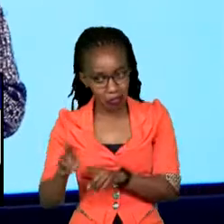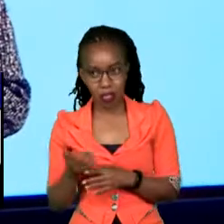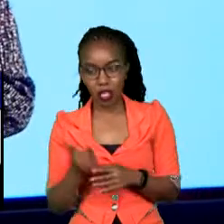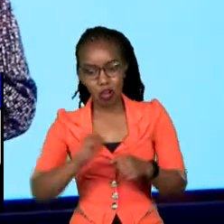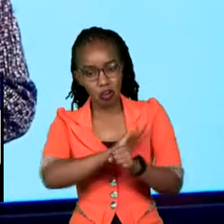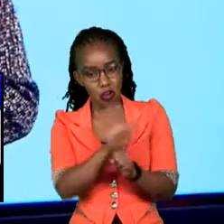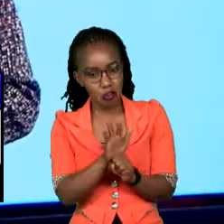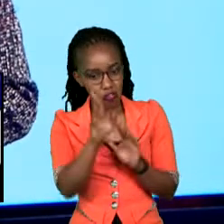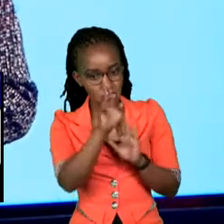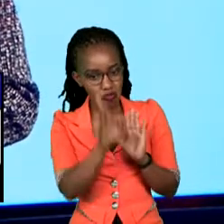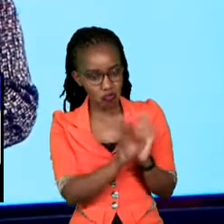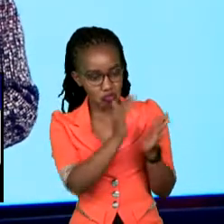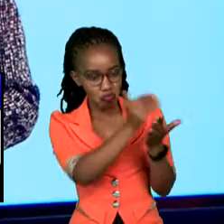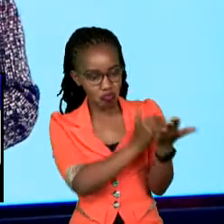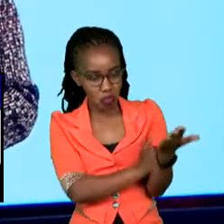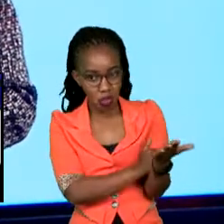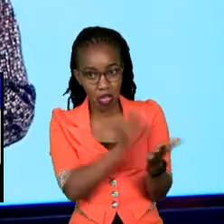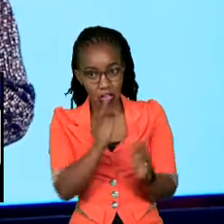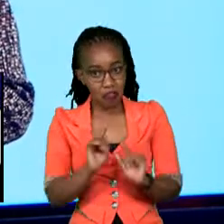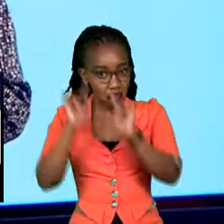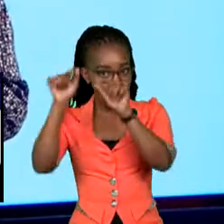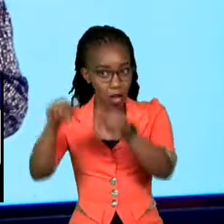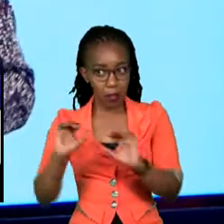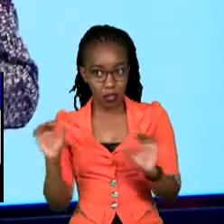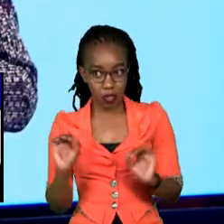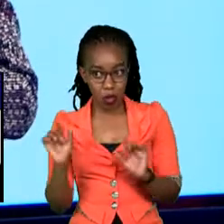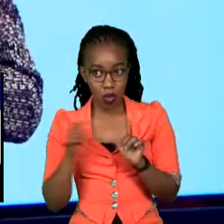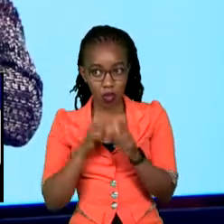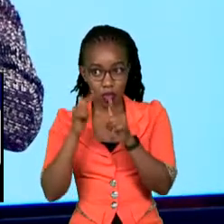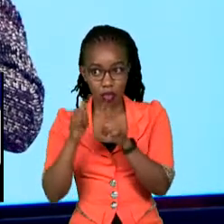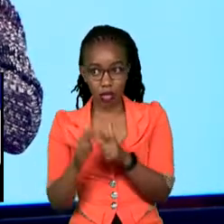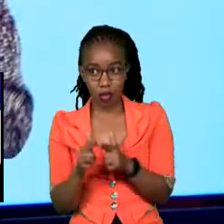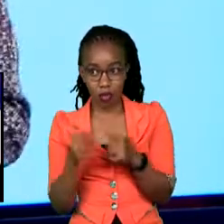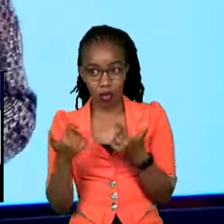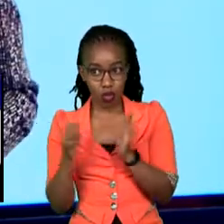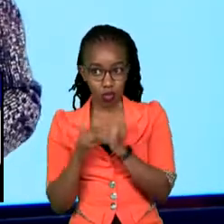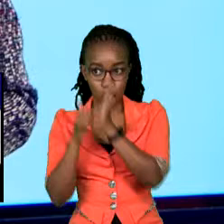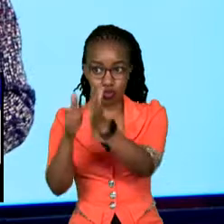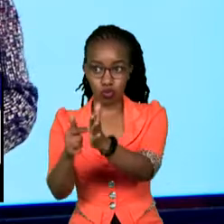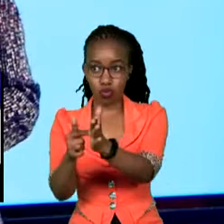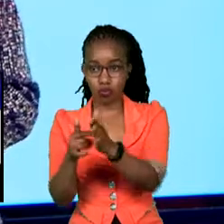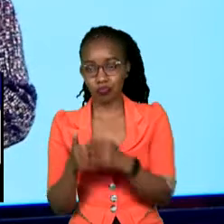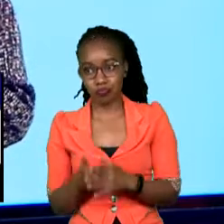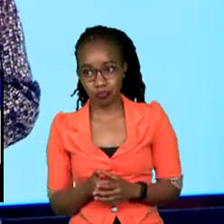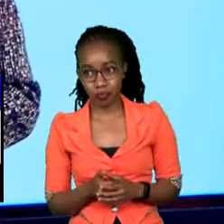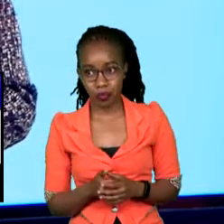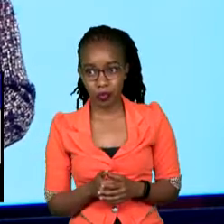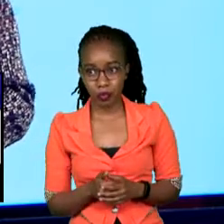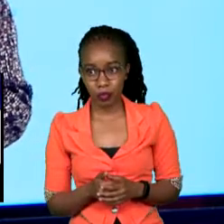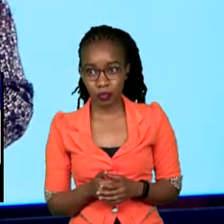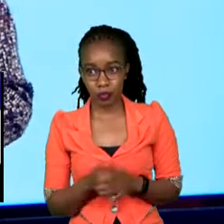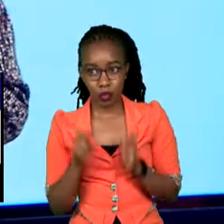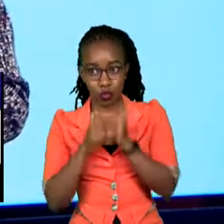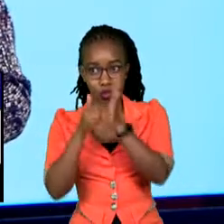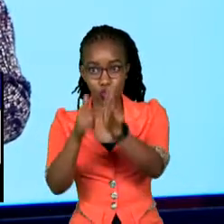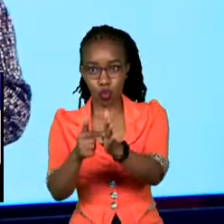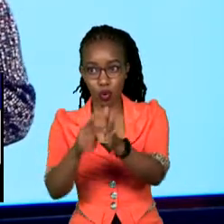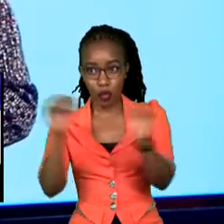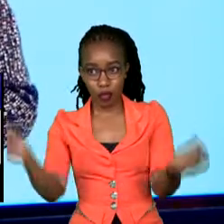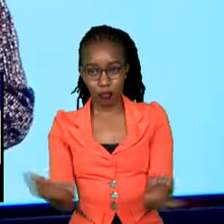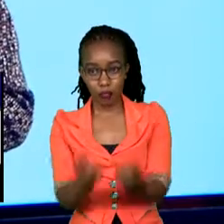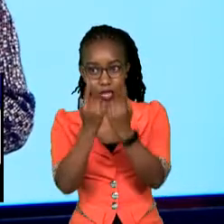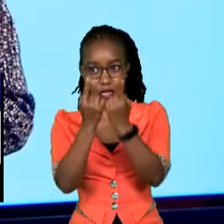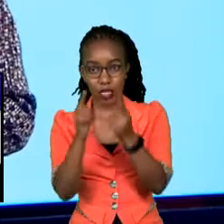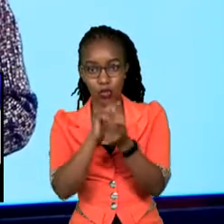observed. And for those that may not be able to join, we will be able to bring the action live to them. So we will be airing the whole event